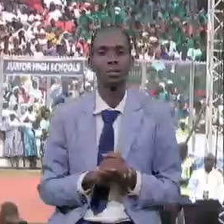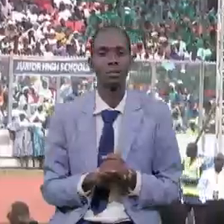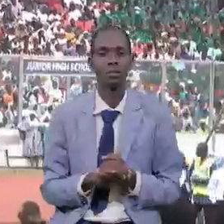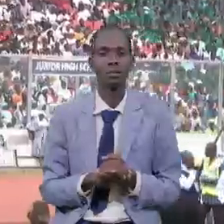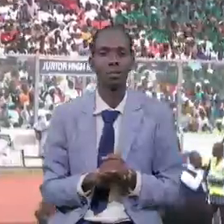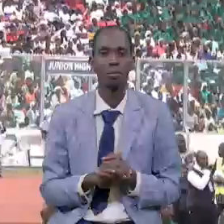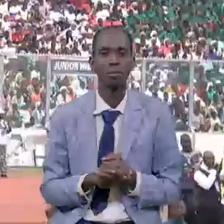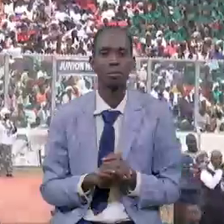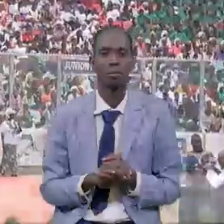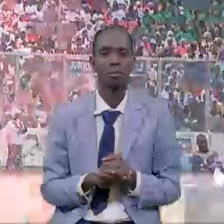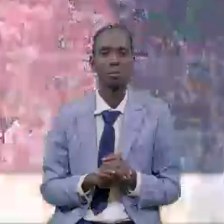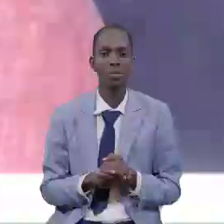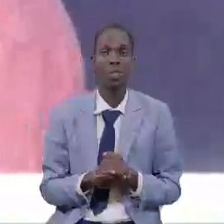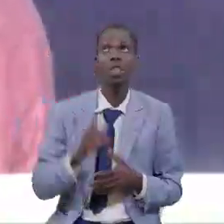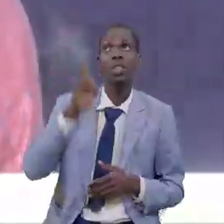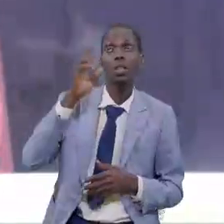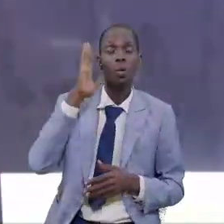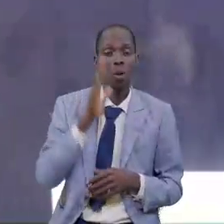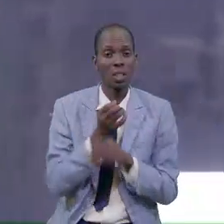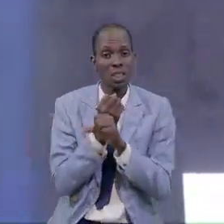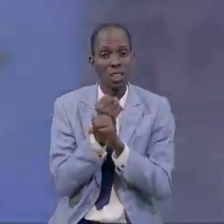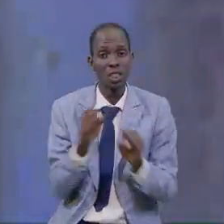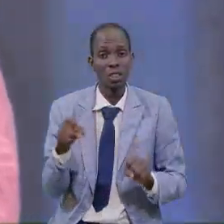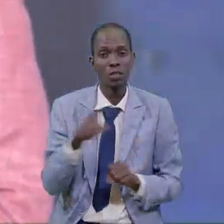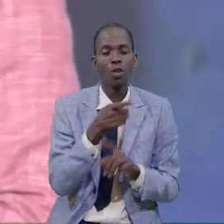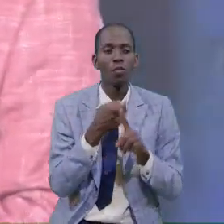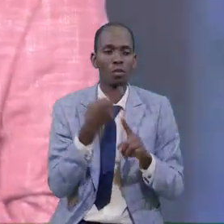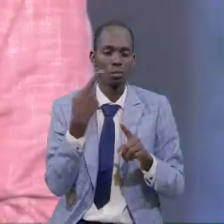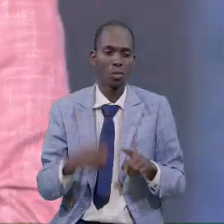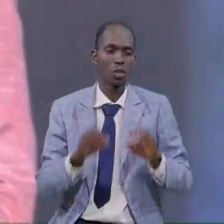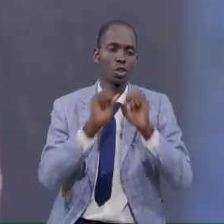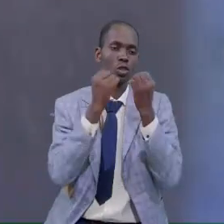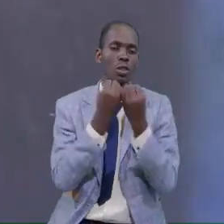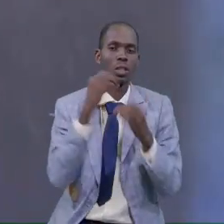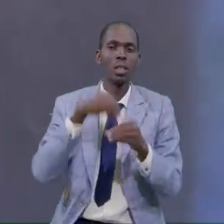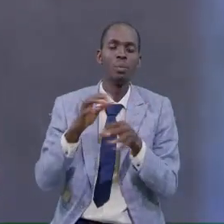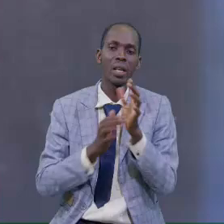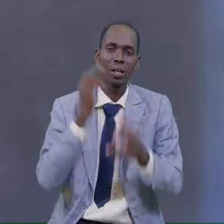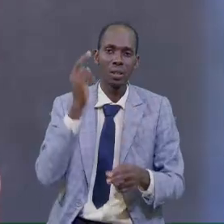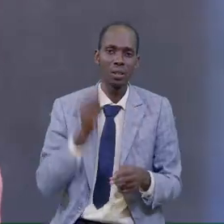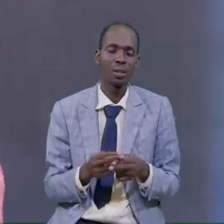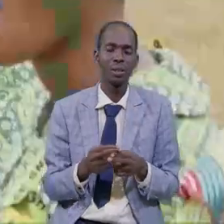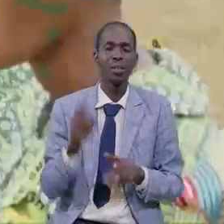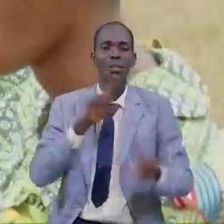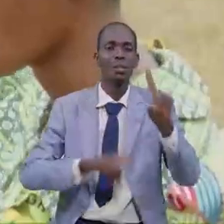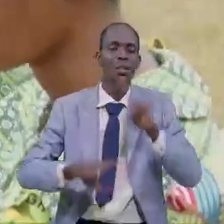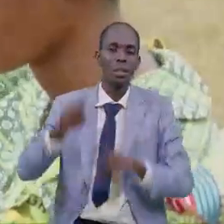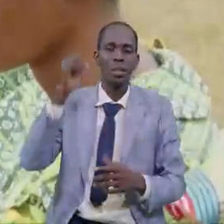He'll save you from the society. I need another amen there.